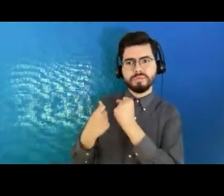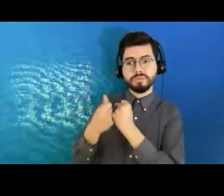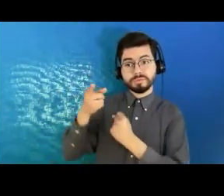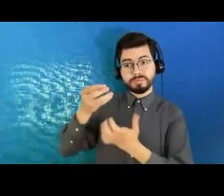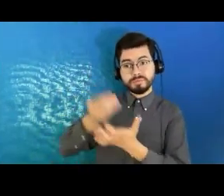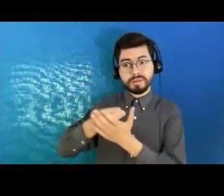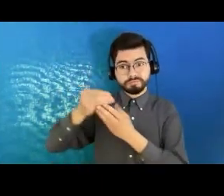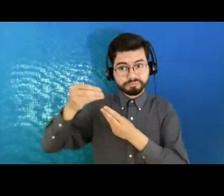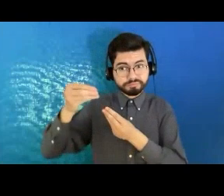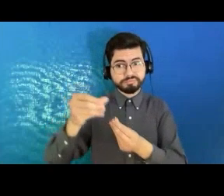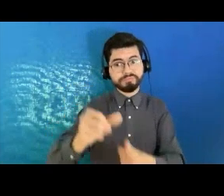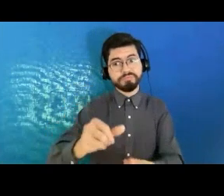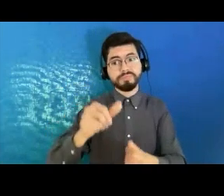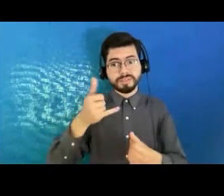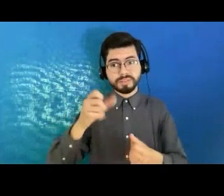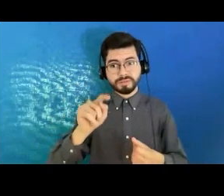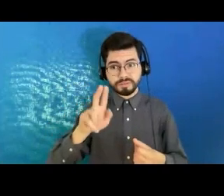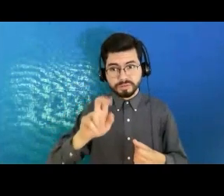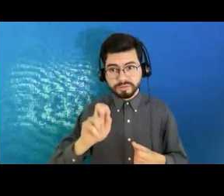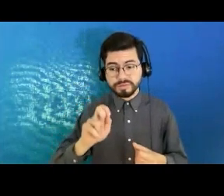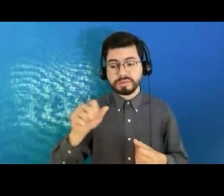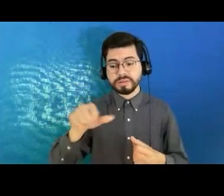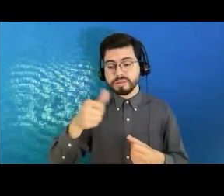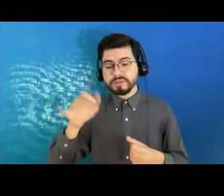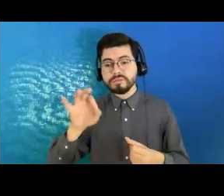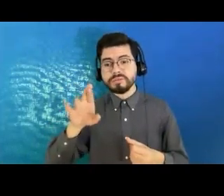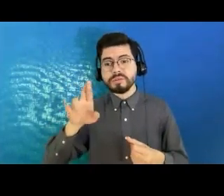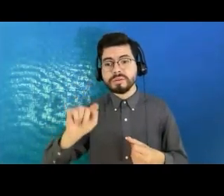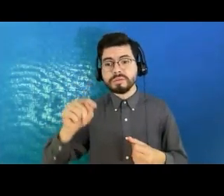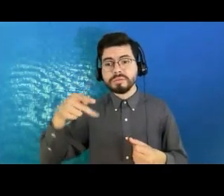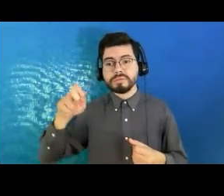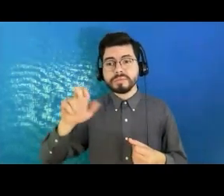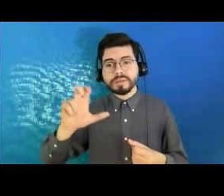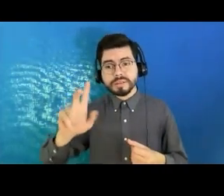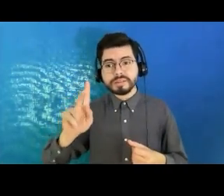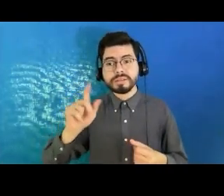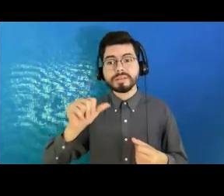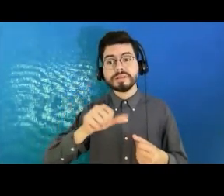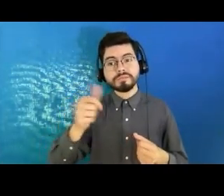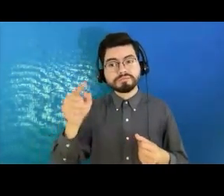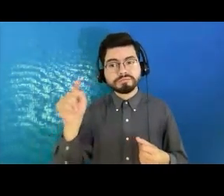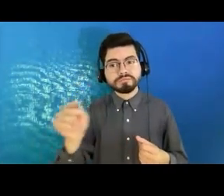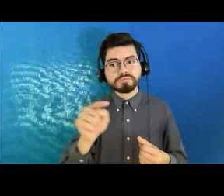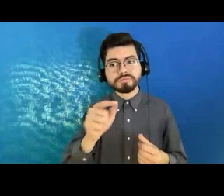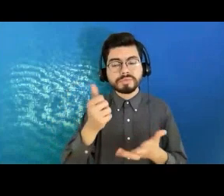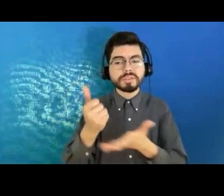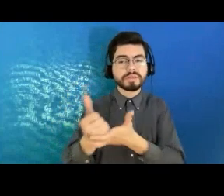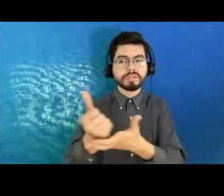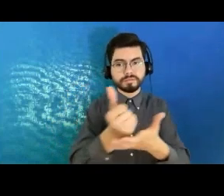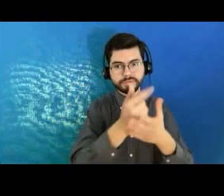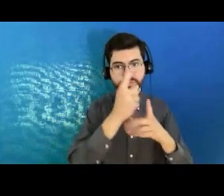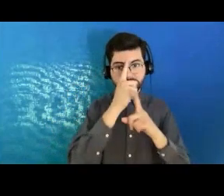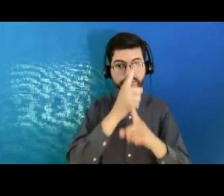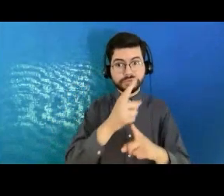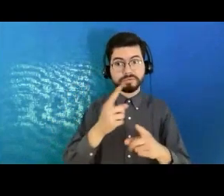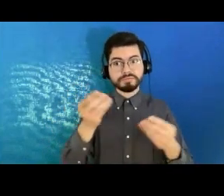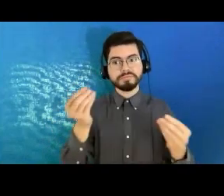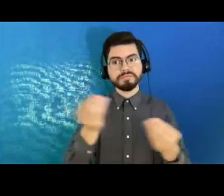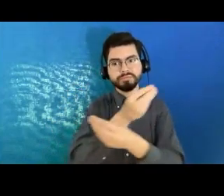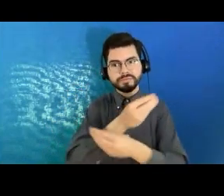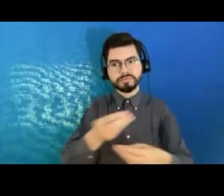to Yellowstone, but to Fort Peck and to other entities that have helped us along the way in order to help facilitate transfer of